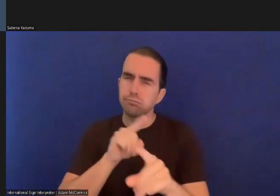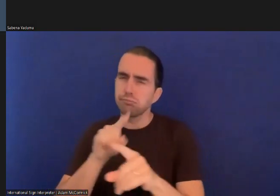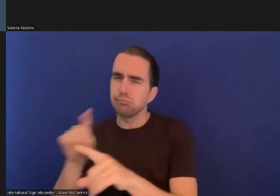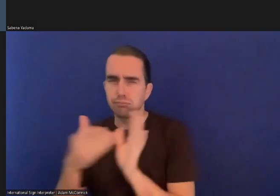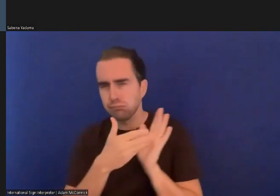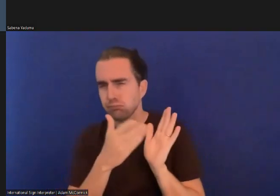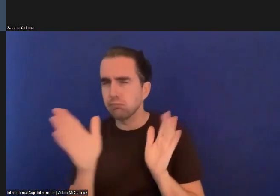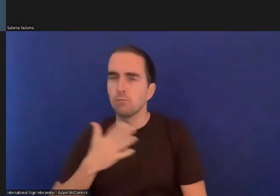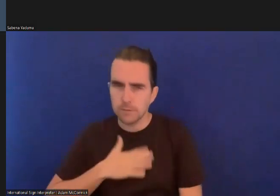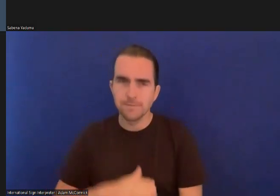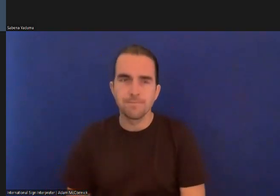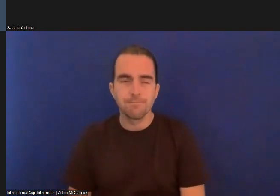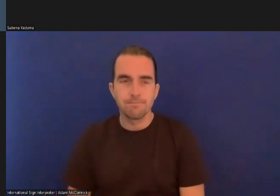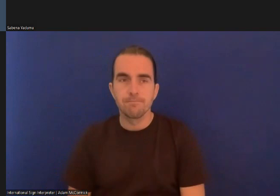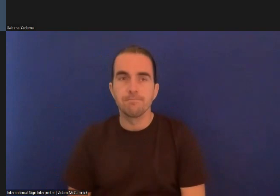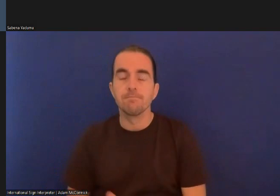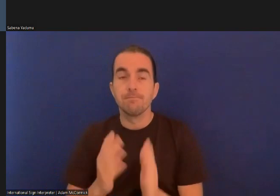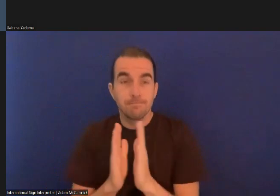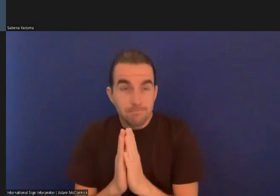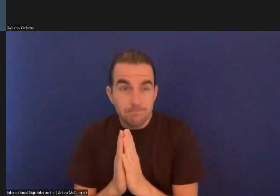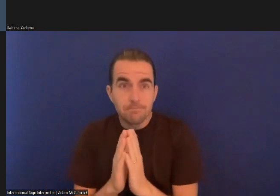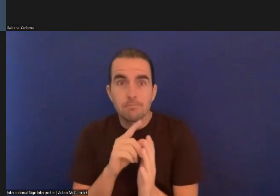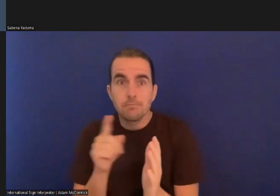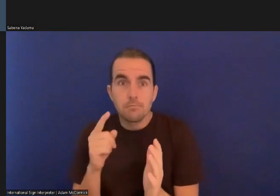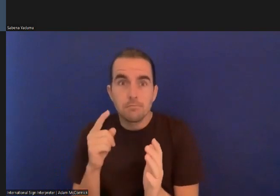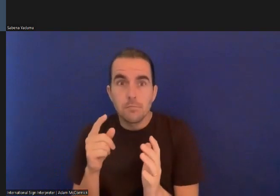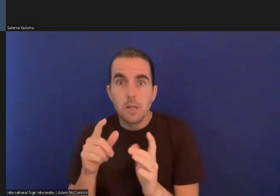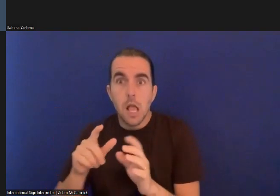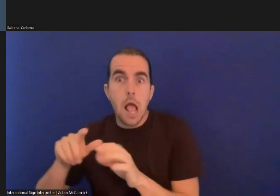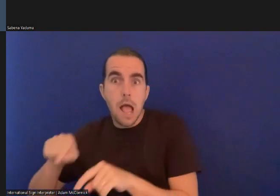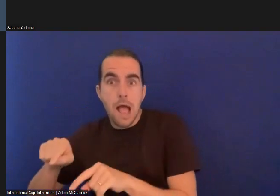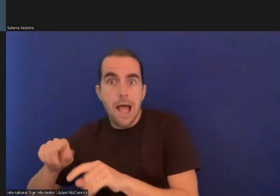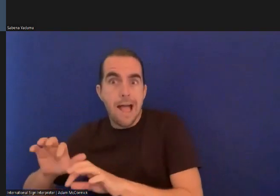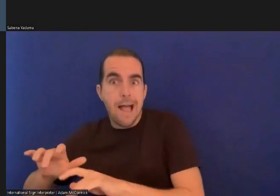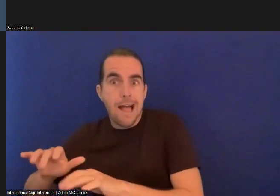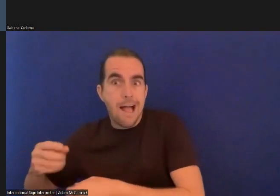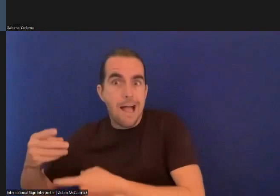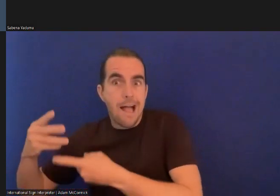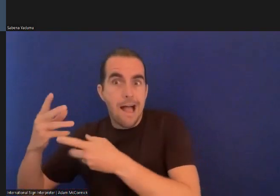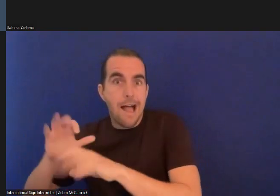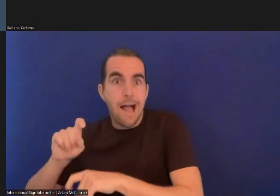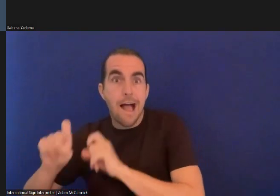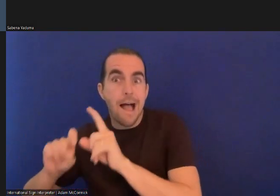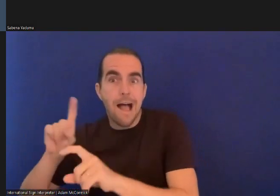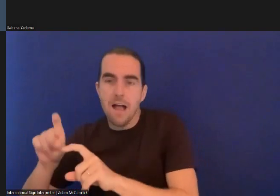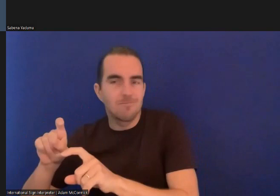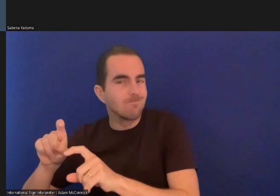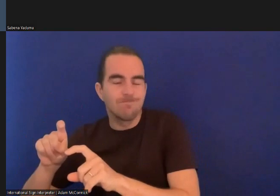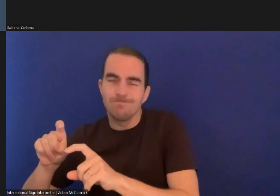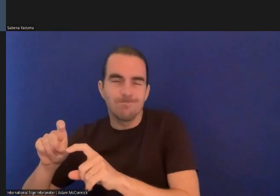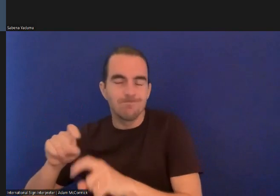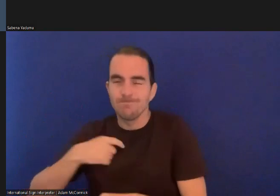not questions directed at the speakers. And with that, it is with